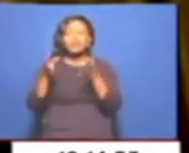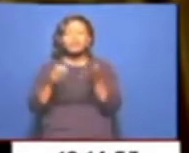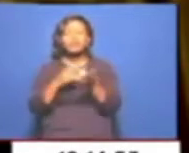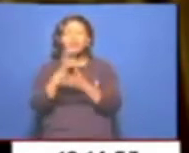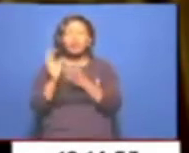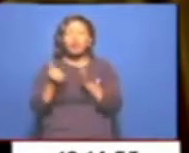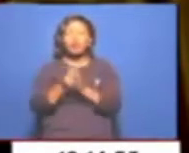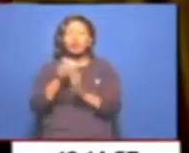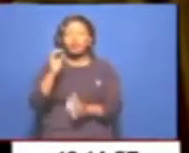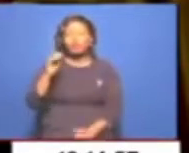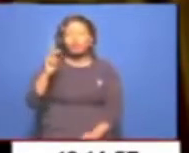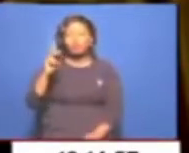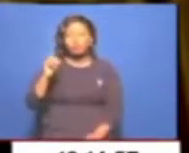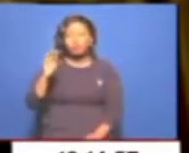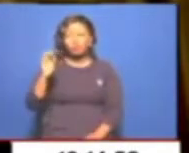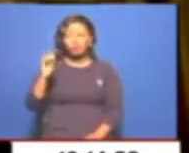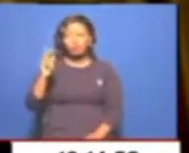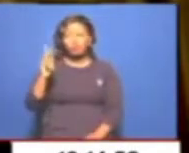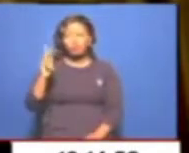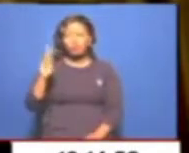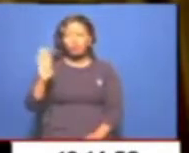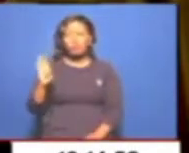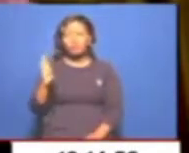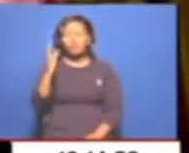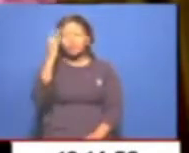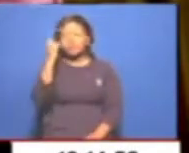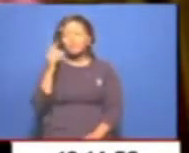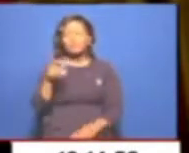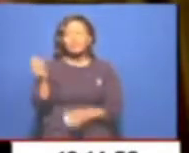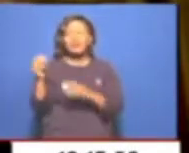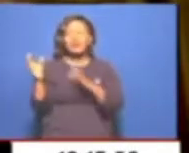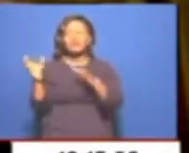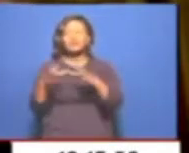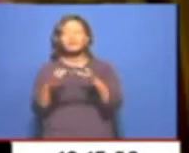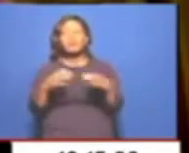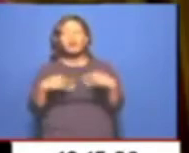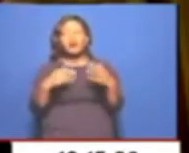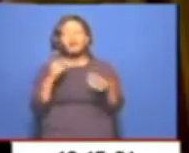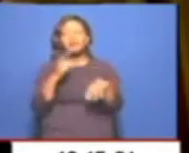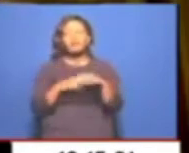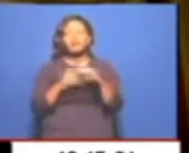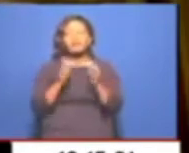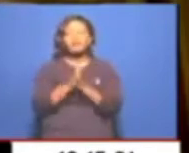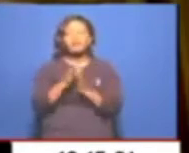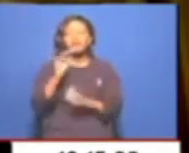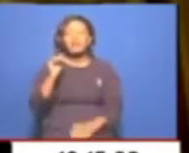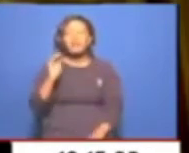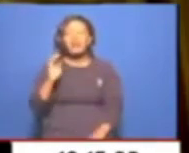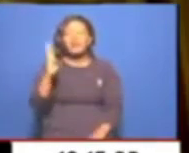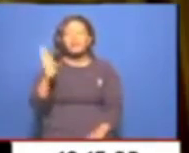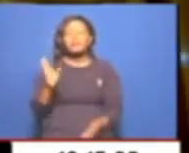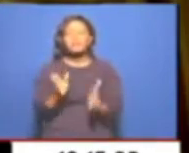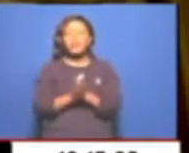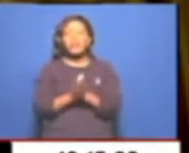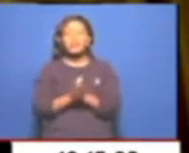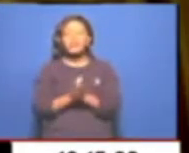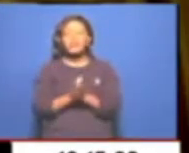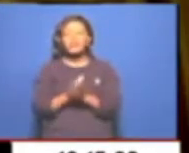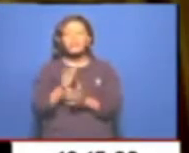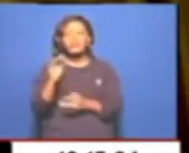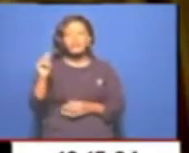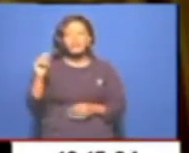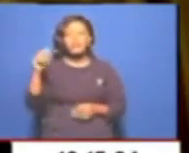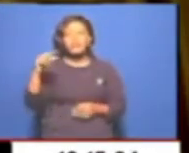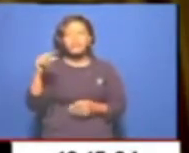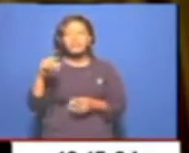Omoke, because other parties have donated the time to the AG and the IBC. I think let's give the other petition of appeal also some fair time. So any